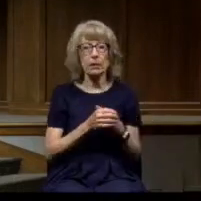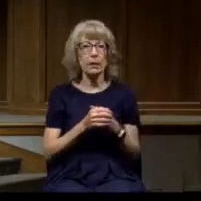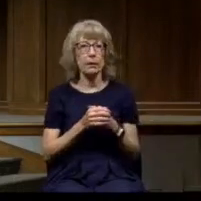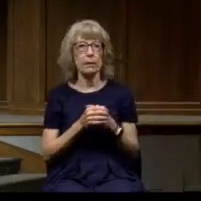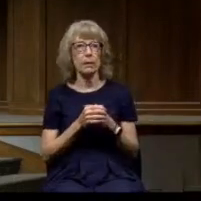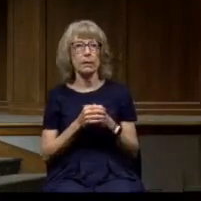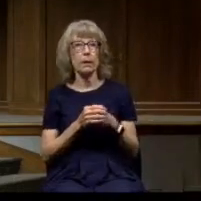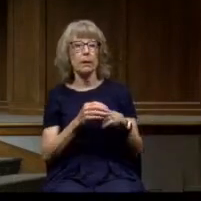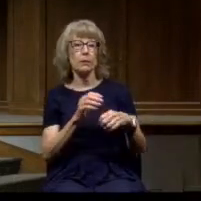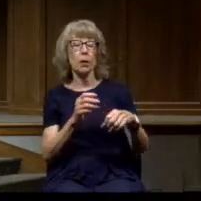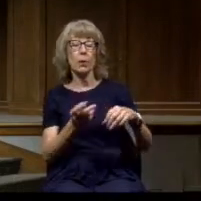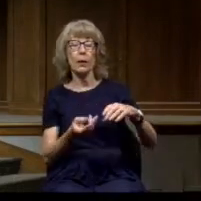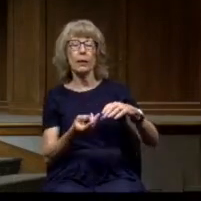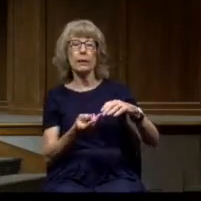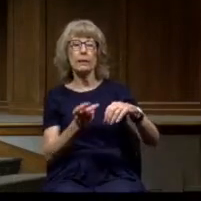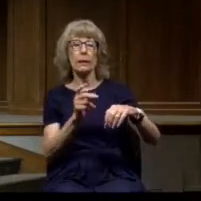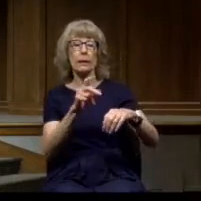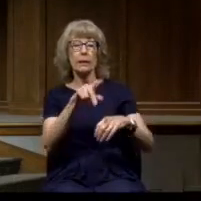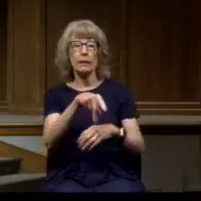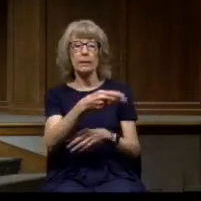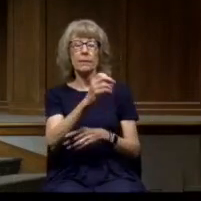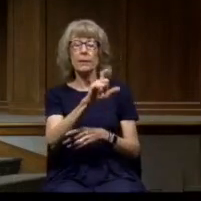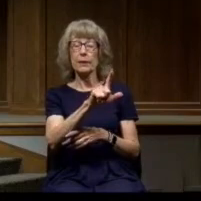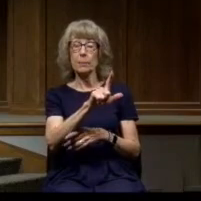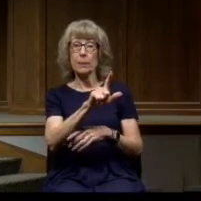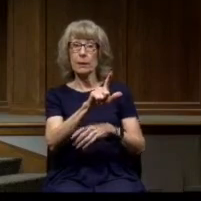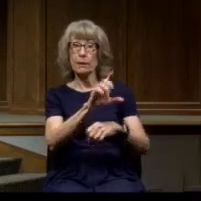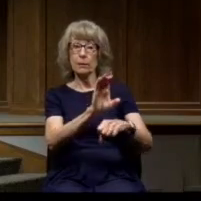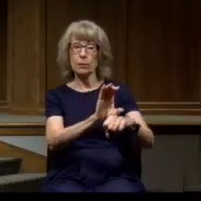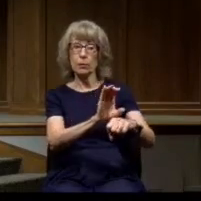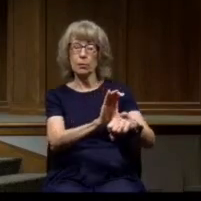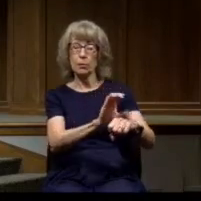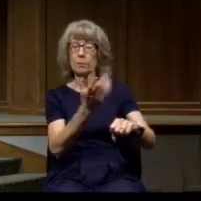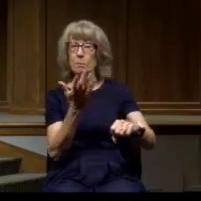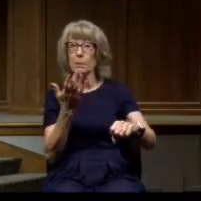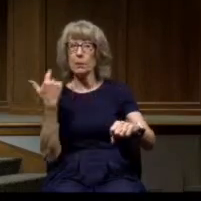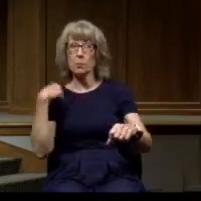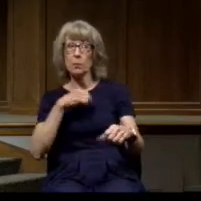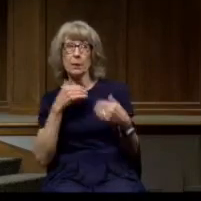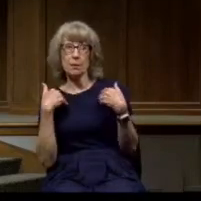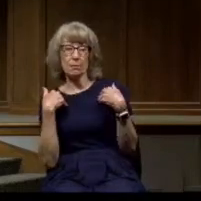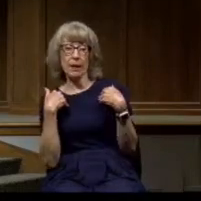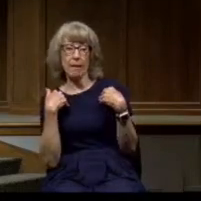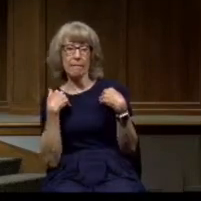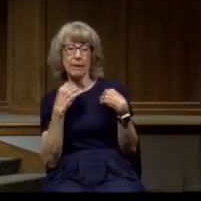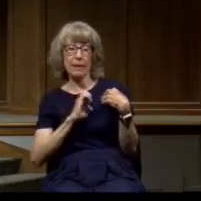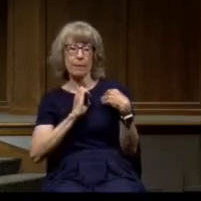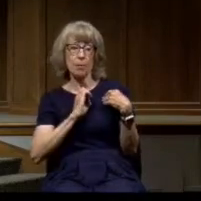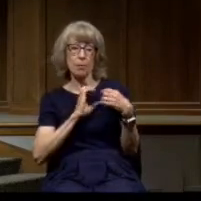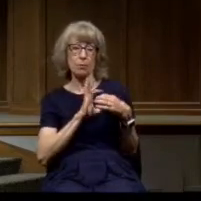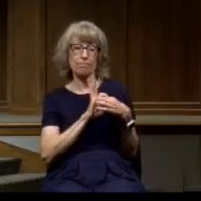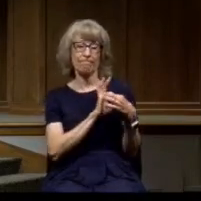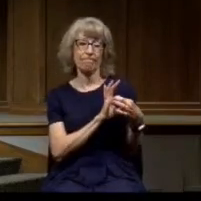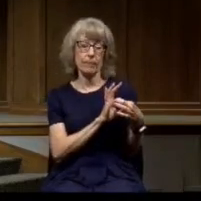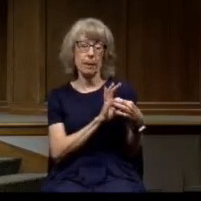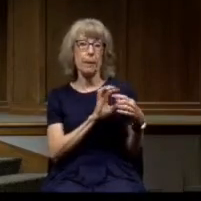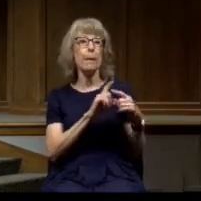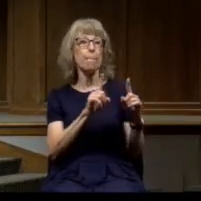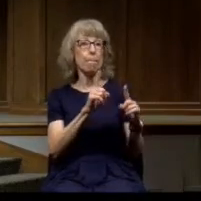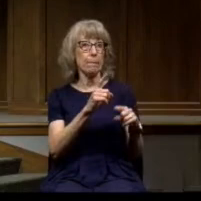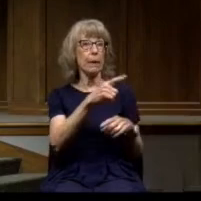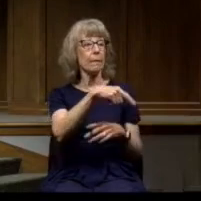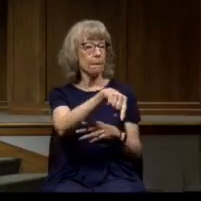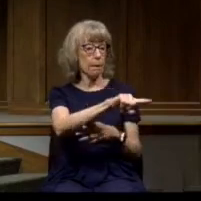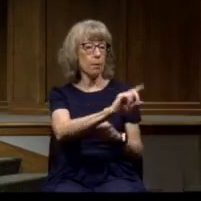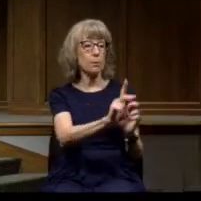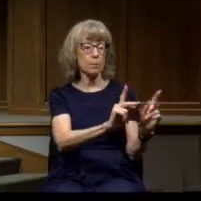church, it might not be that you have an emotional reaction to it, but they did. These were